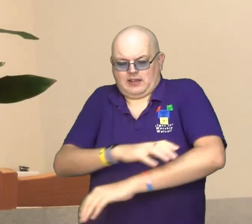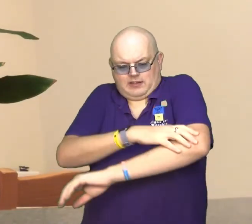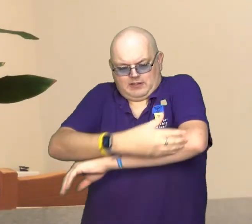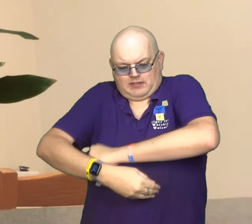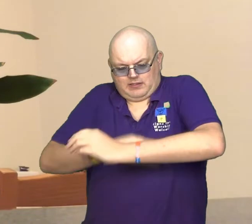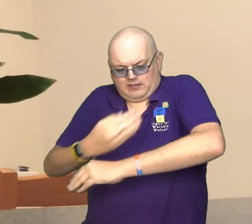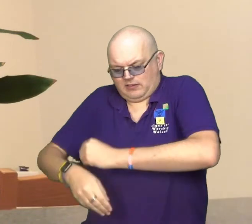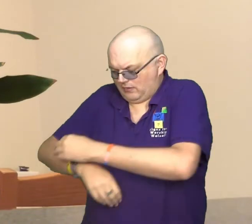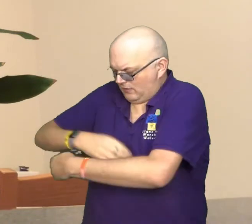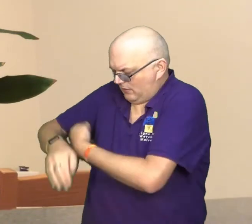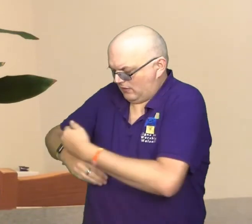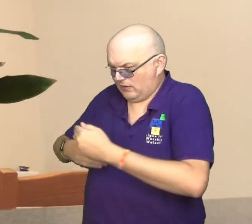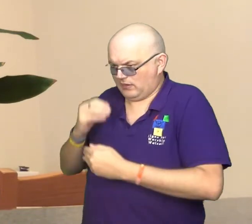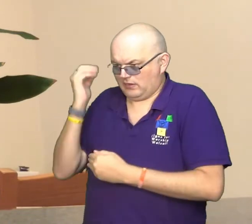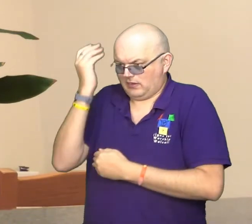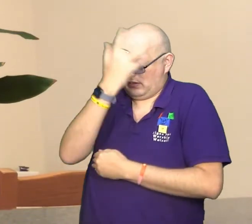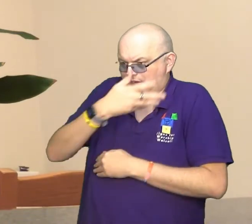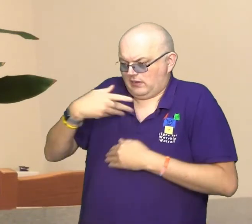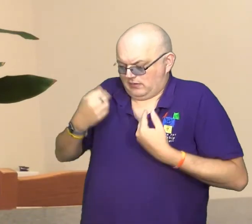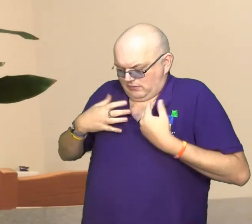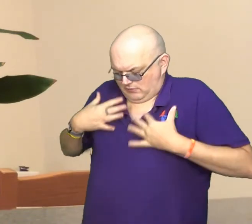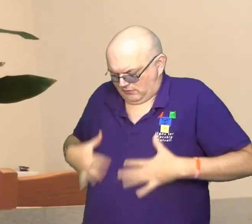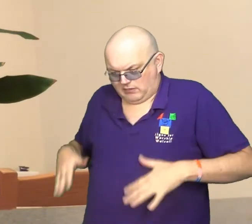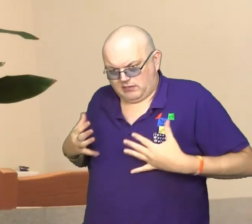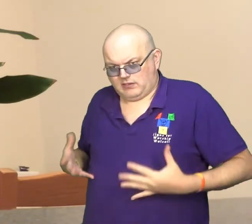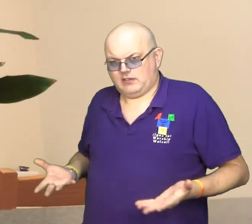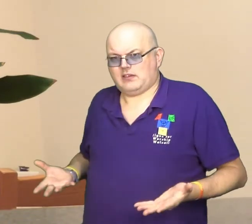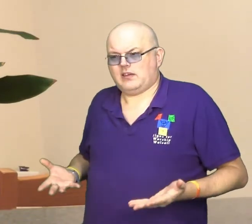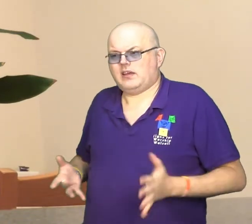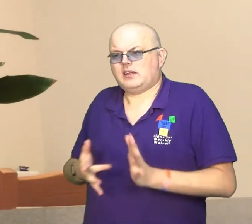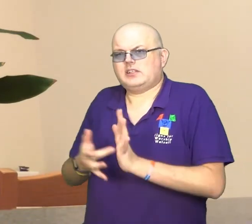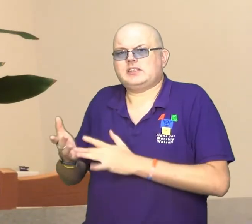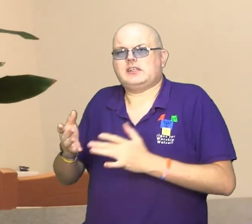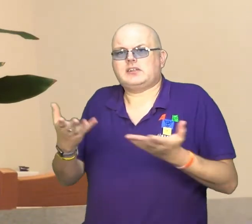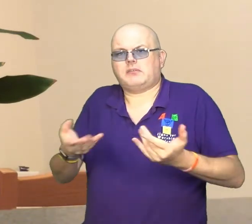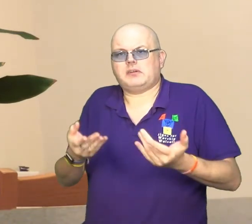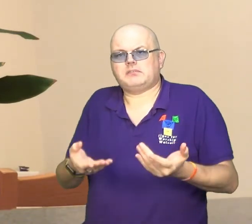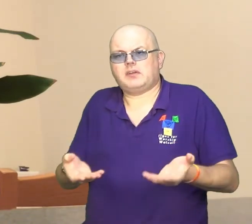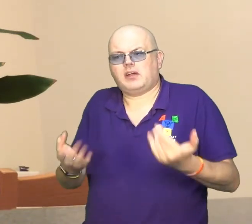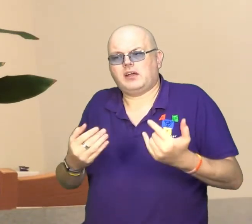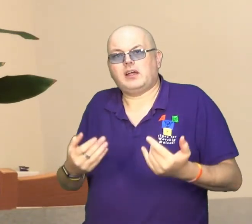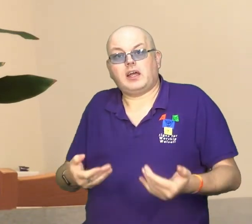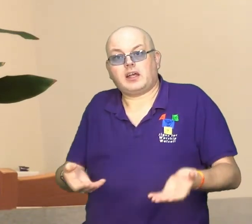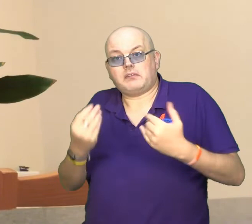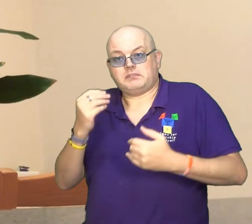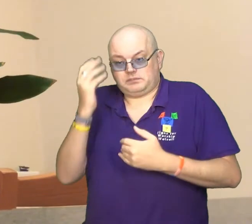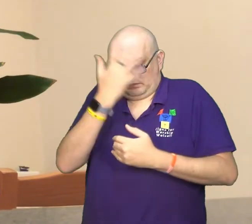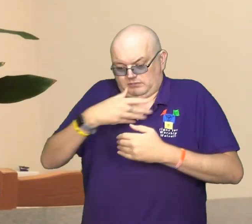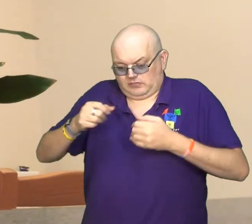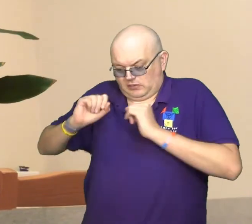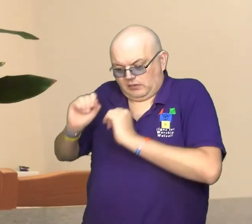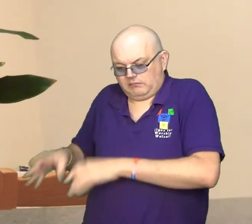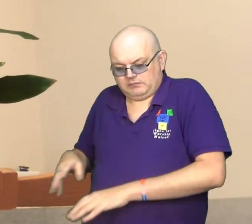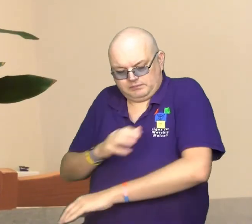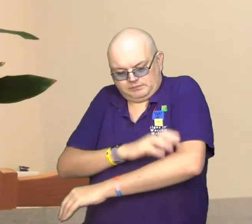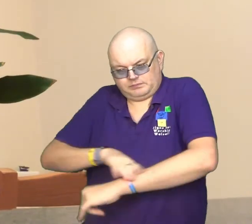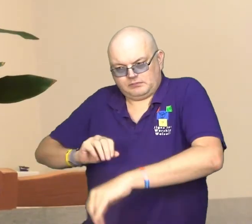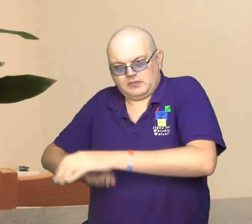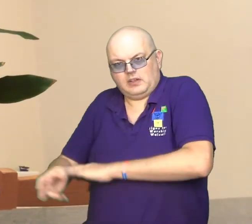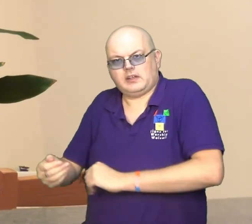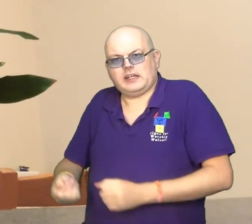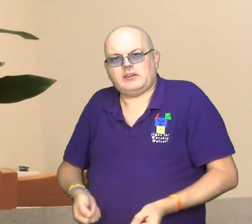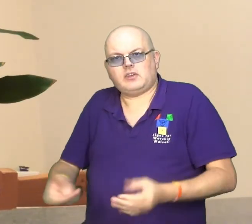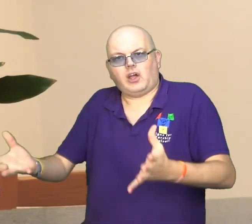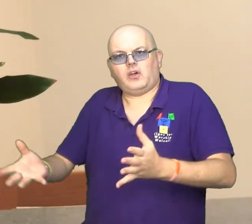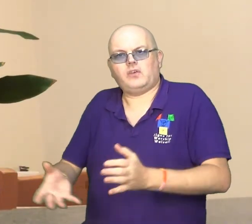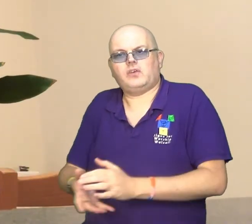with strips of linen and a cloth round his face. Jesus said to them, "Take off the grave clothes and